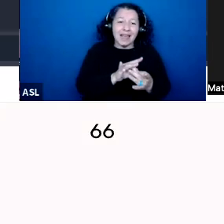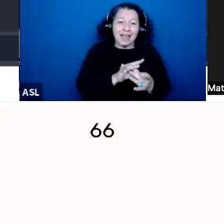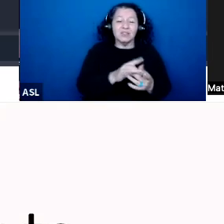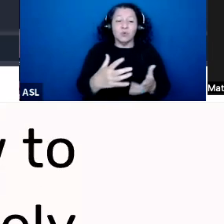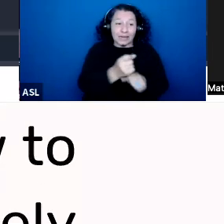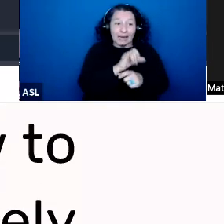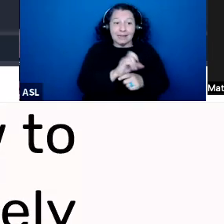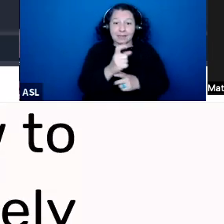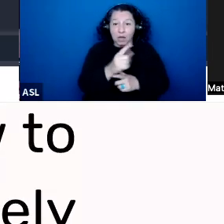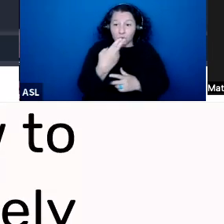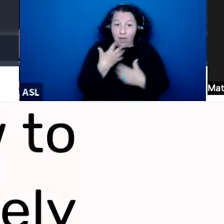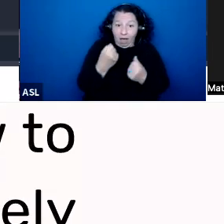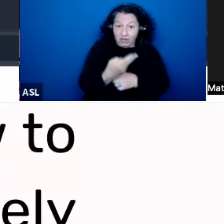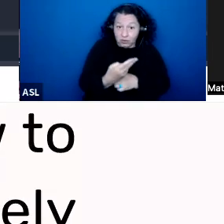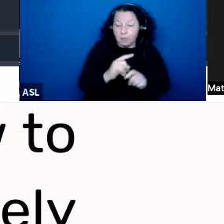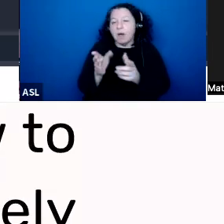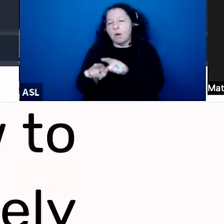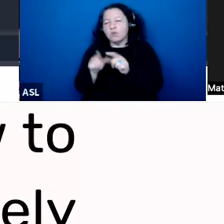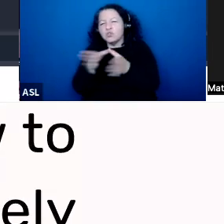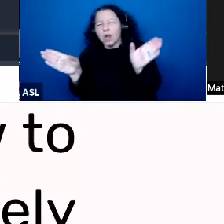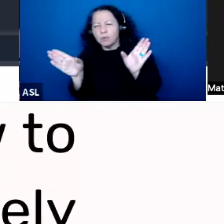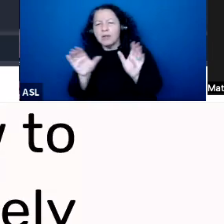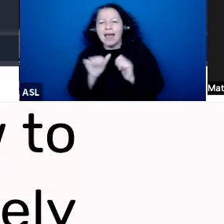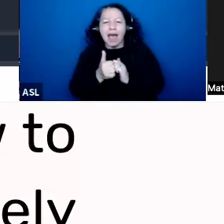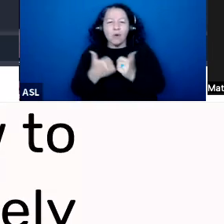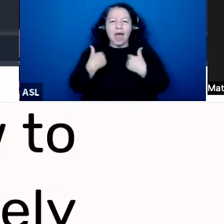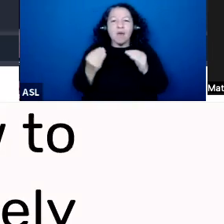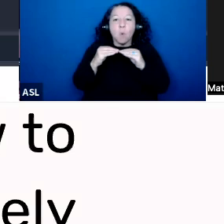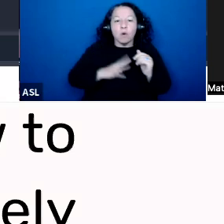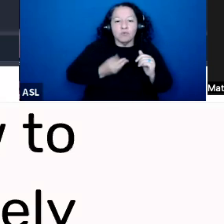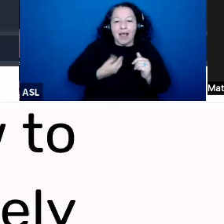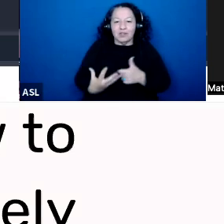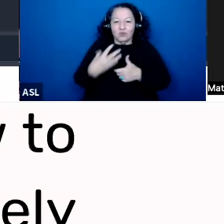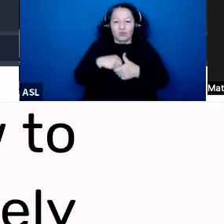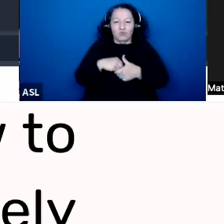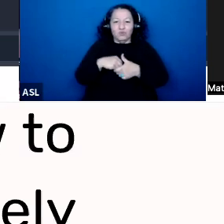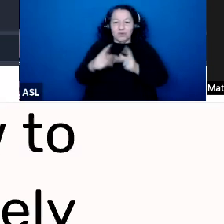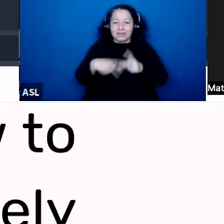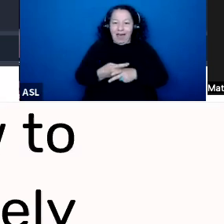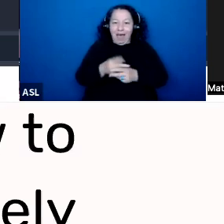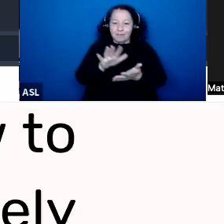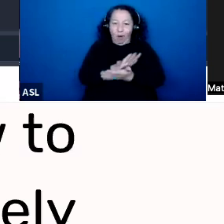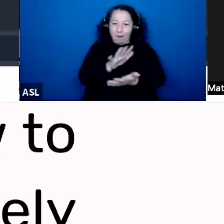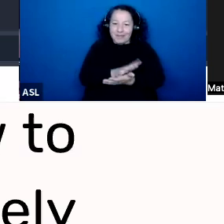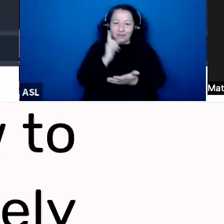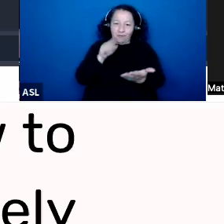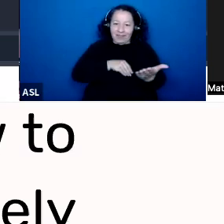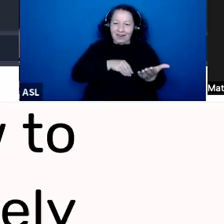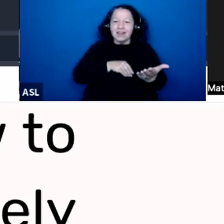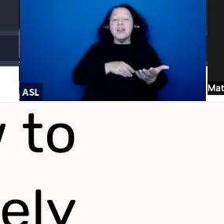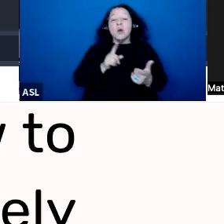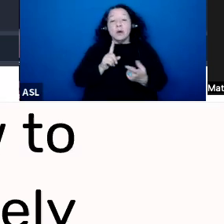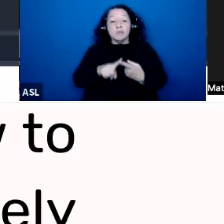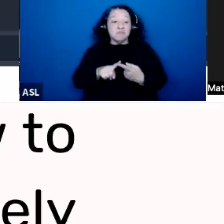connects to obtaining sexual health history, but also just in general, how you can have more trans inclusive documents, whether that